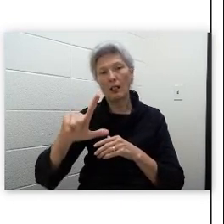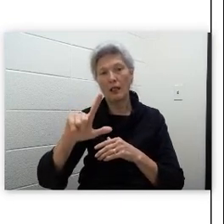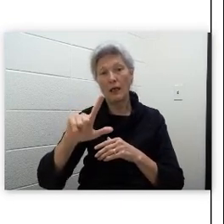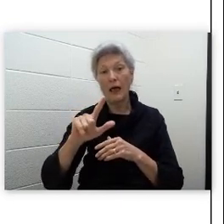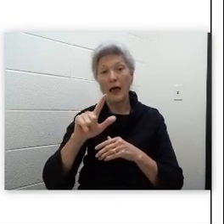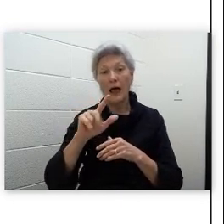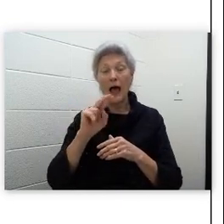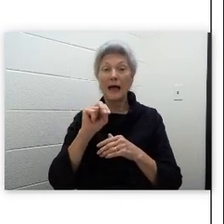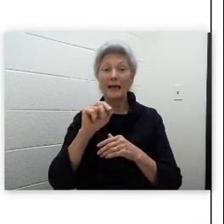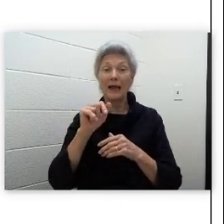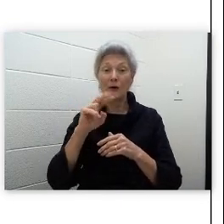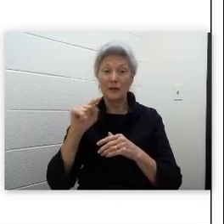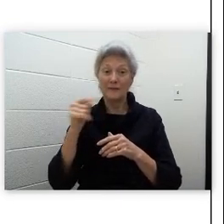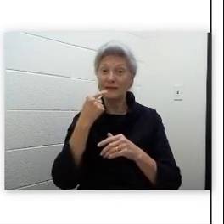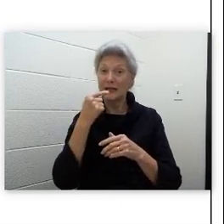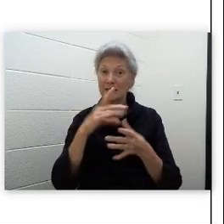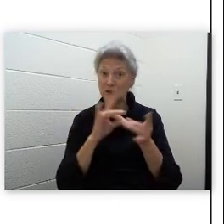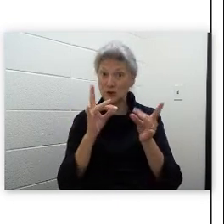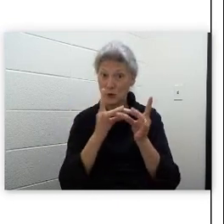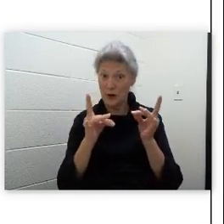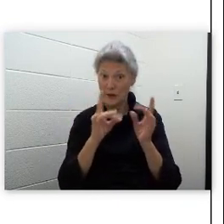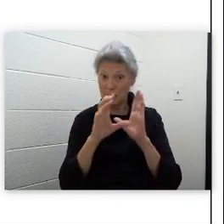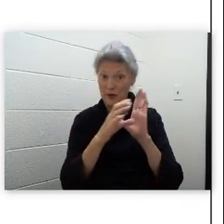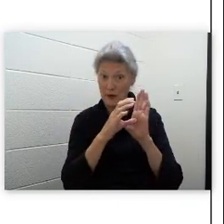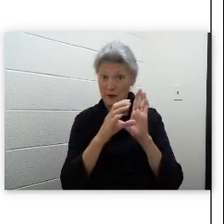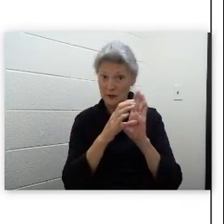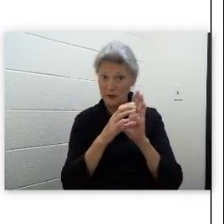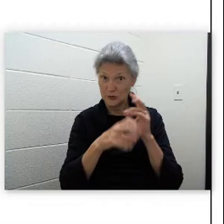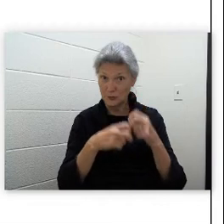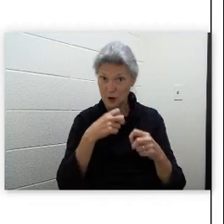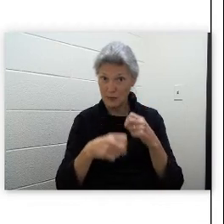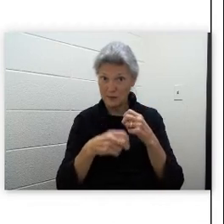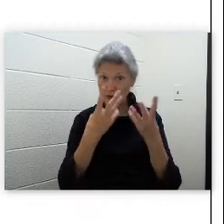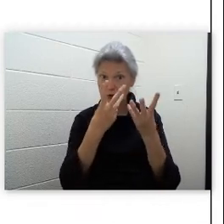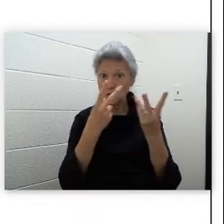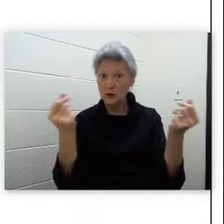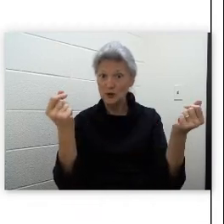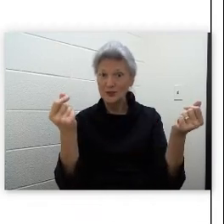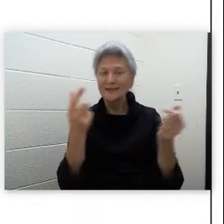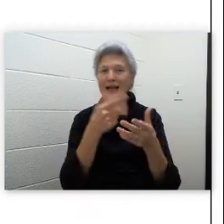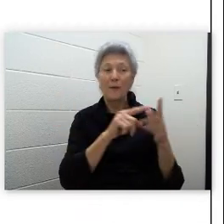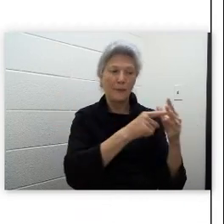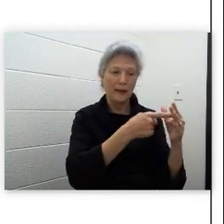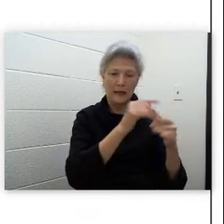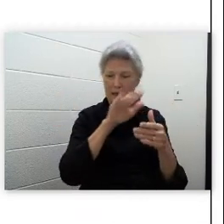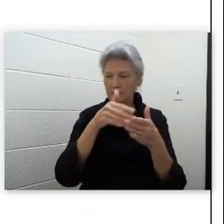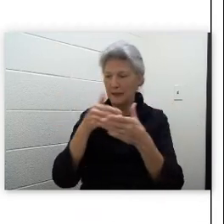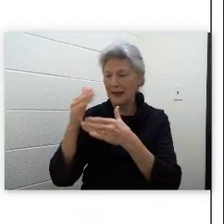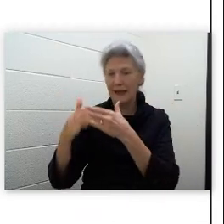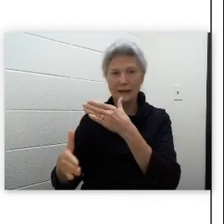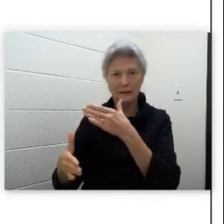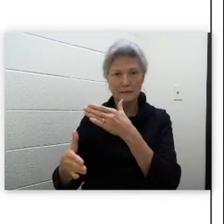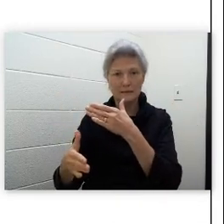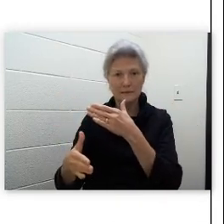A narrative poem tells a story. There are characters, problems, solutions, and a beginning, middle, and end.